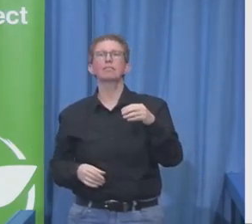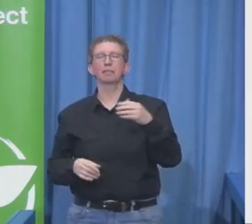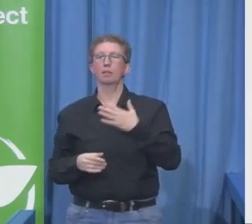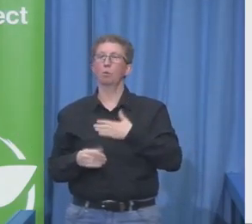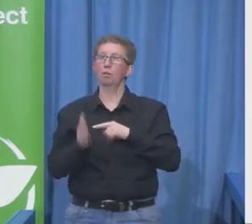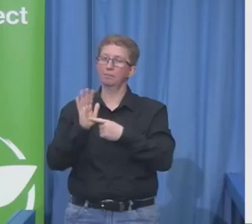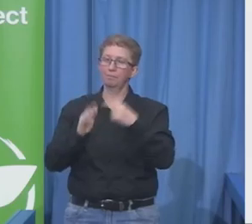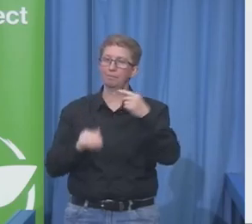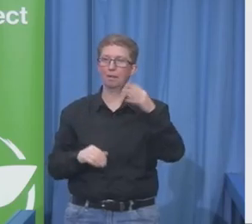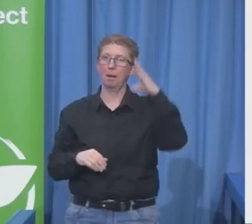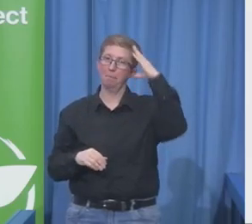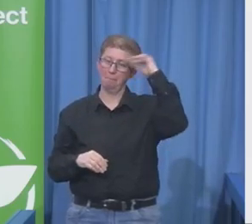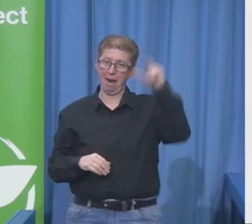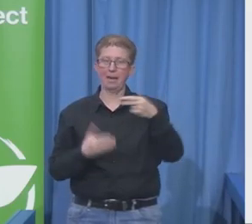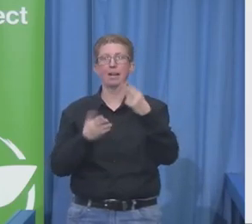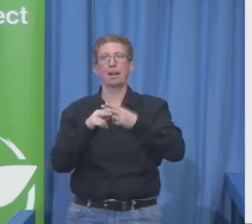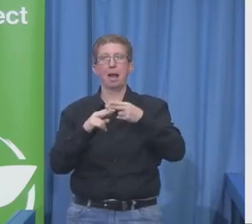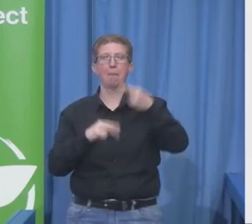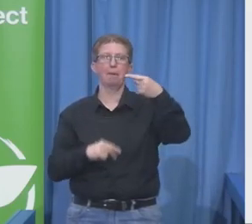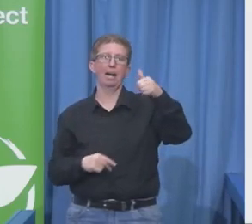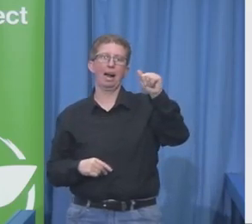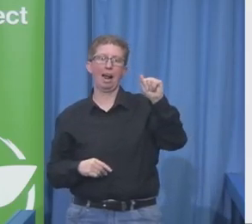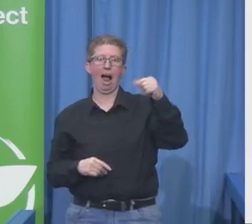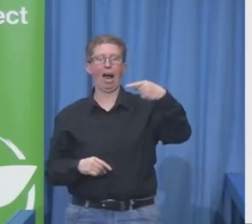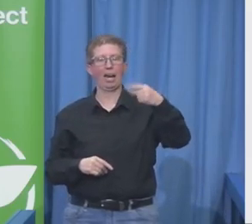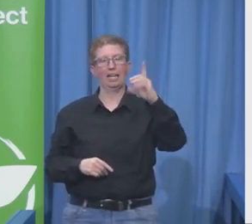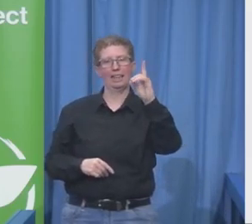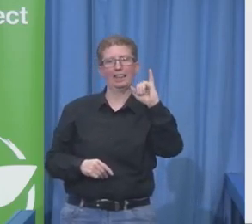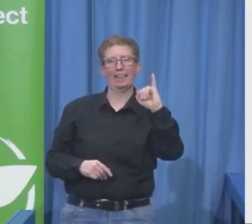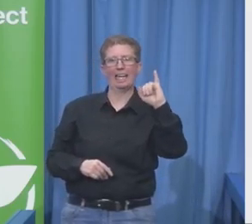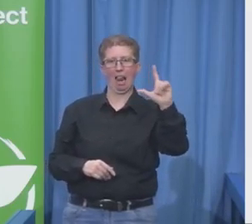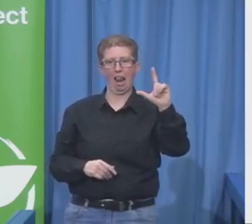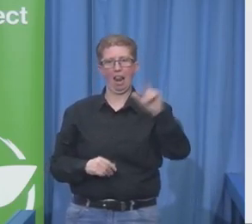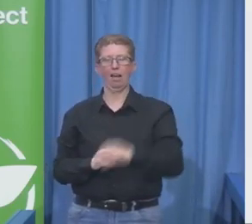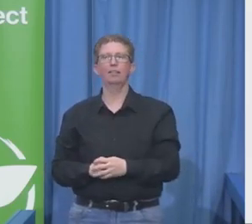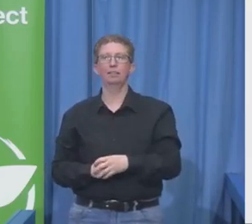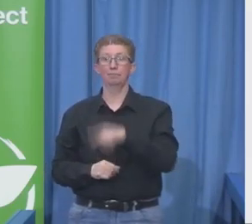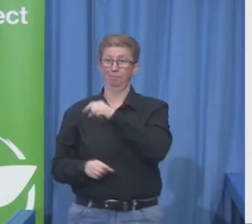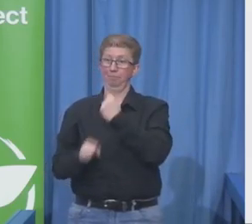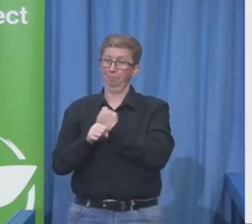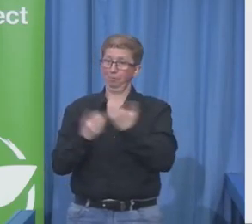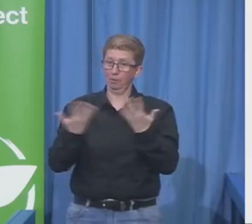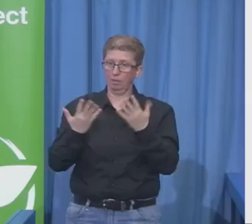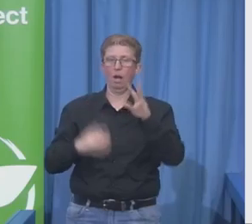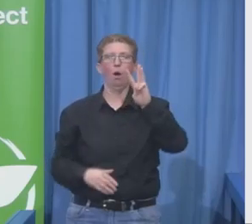Wipro Business Process Services. Samir also heads the Diversity and Inclusivity Charter at Wipro.